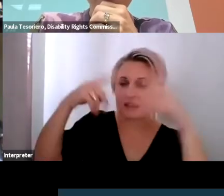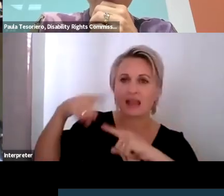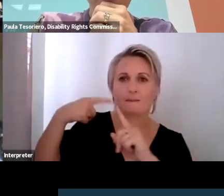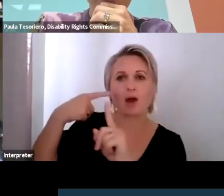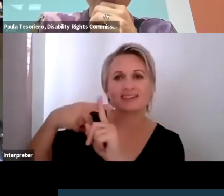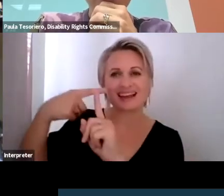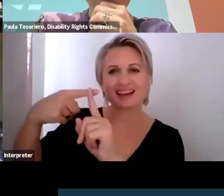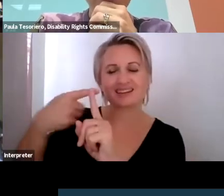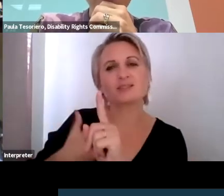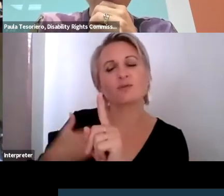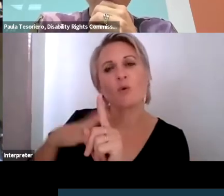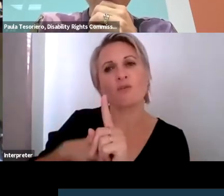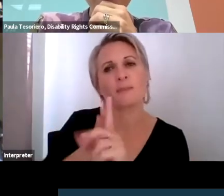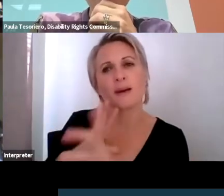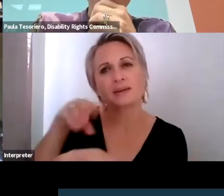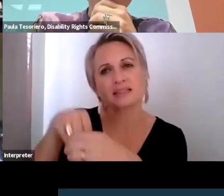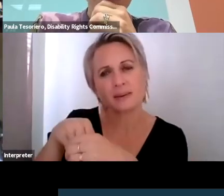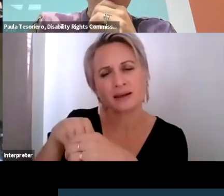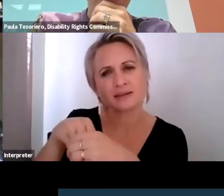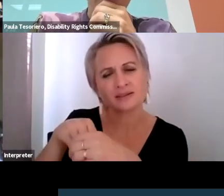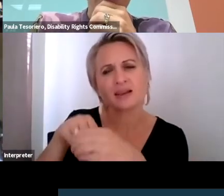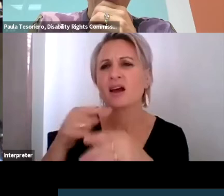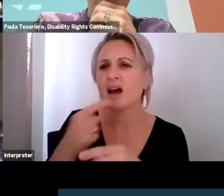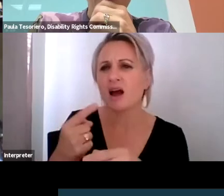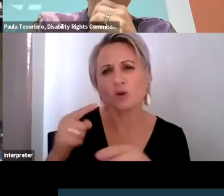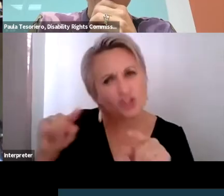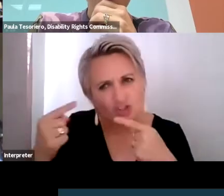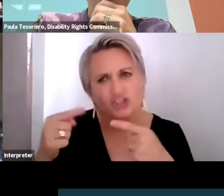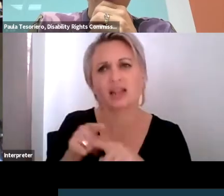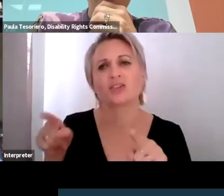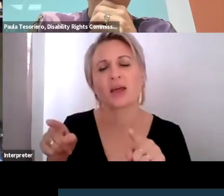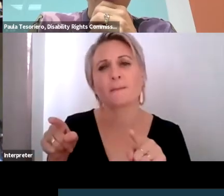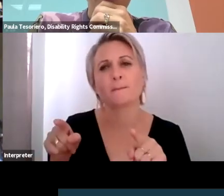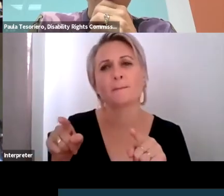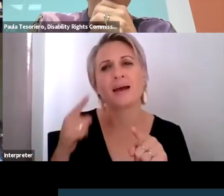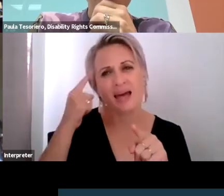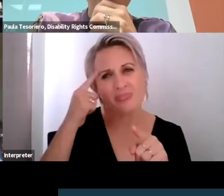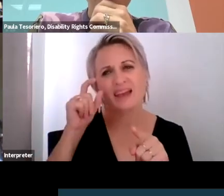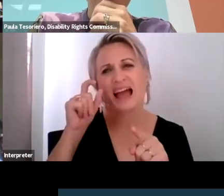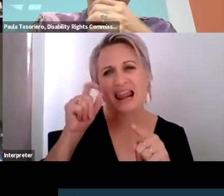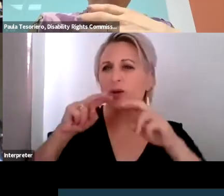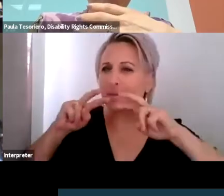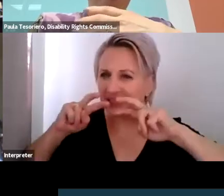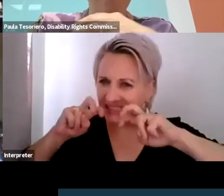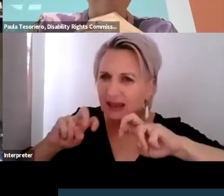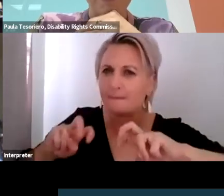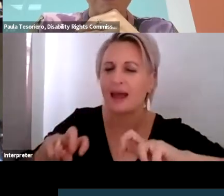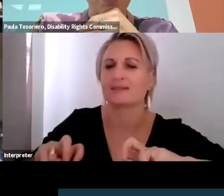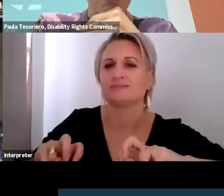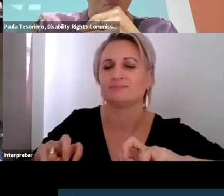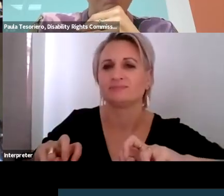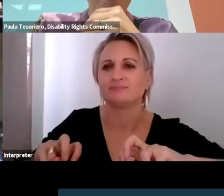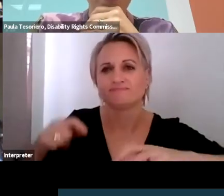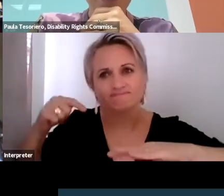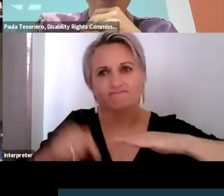female participation, to dig a bit deeper and think about, and, you know, the case that